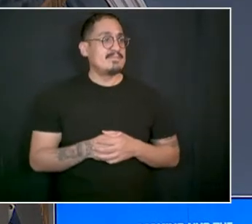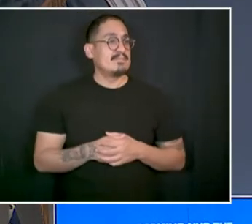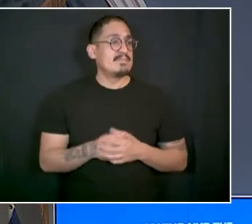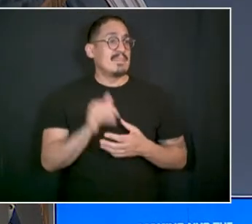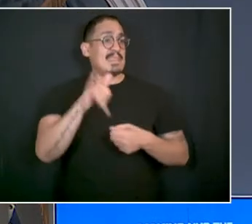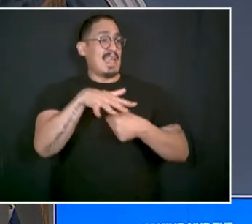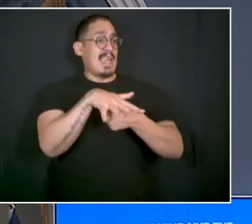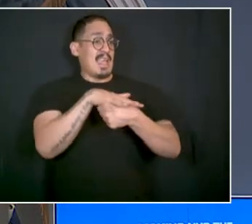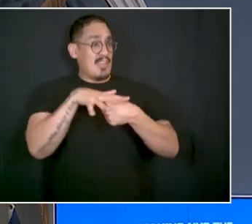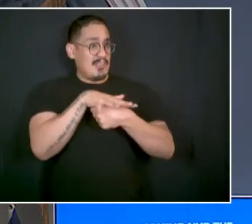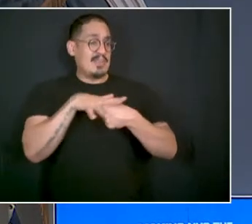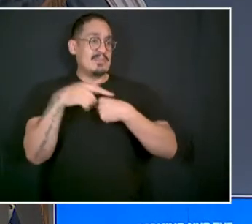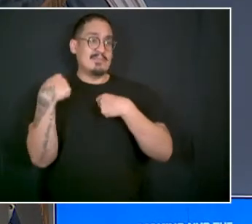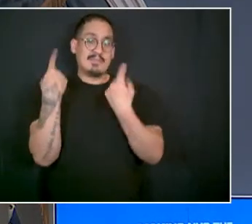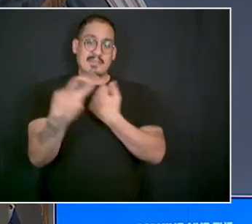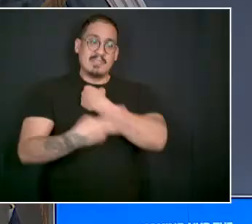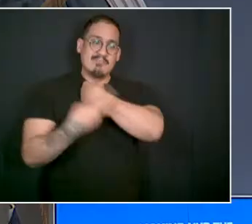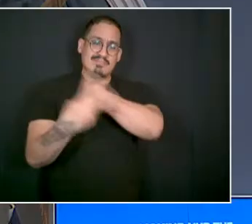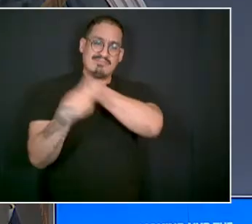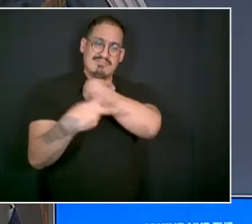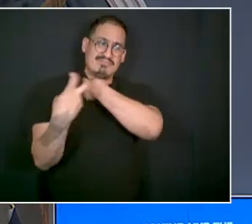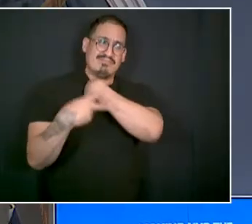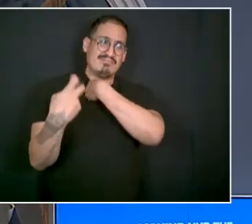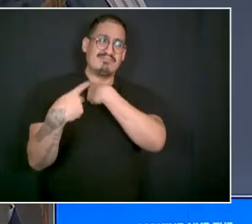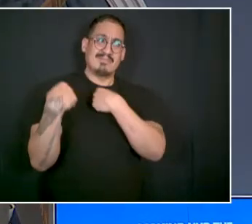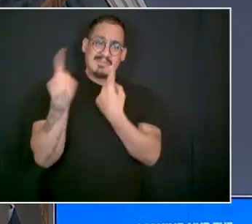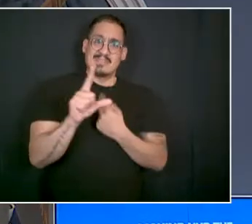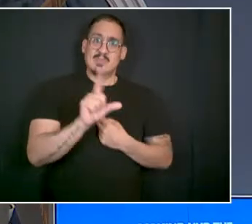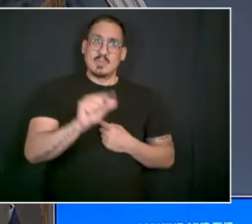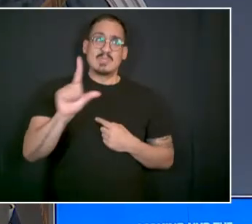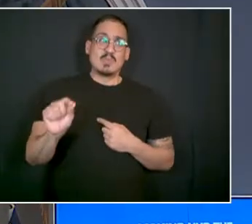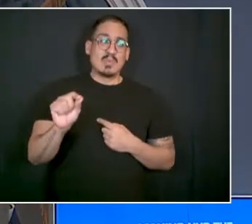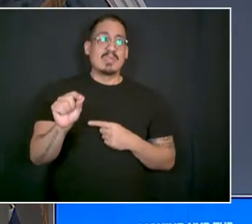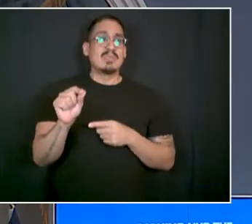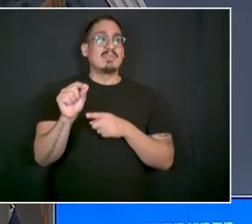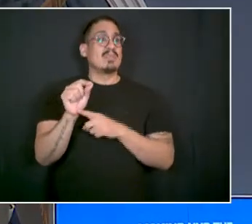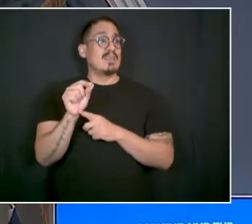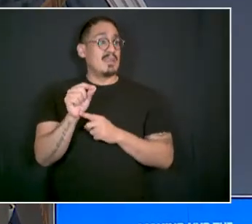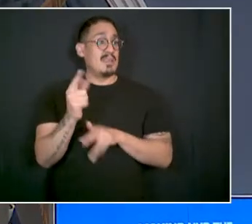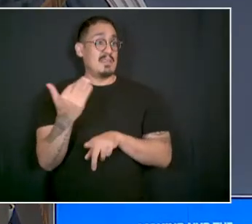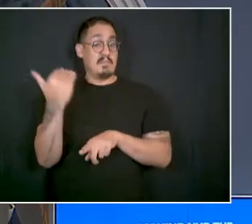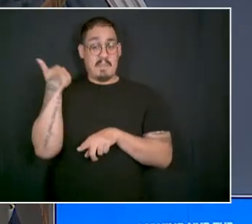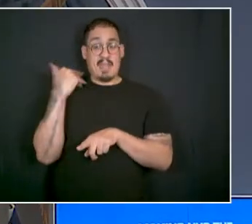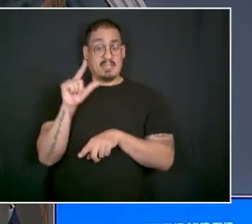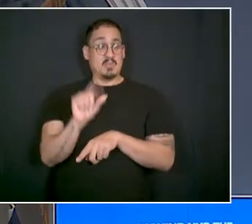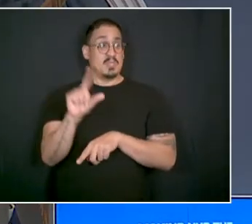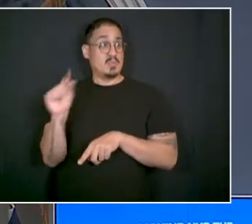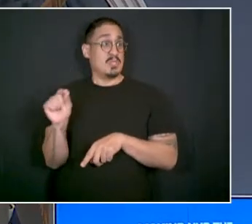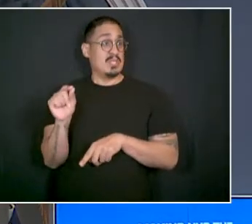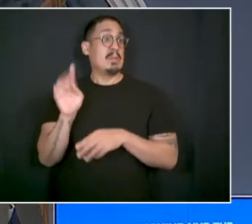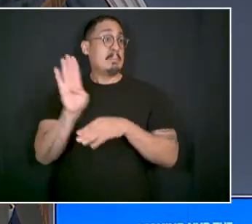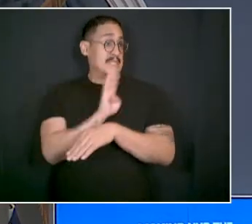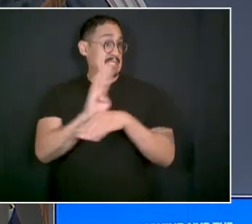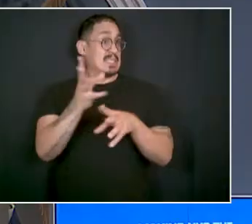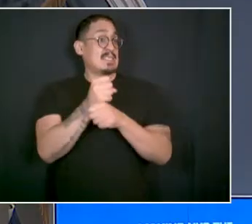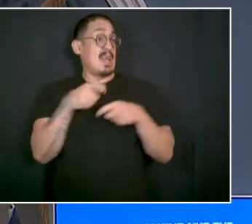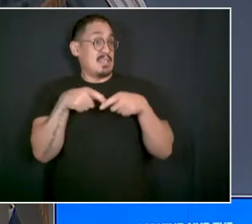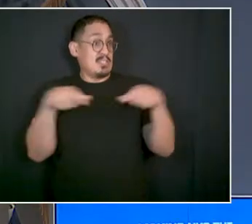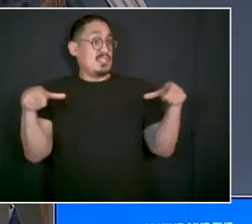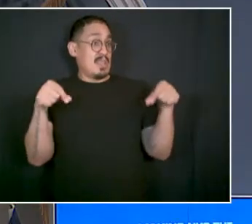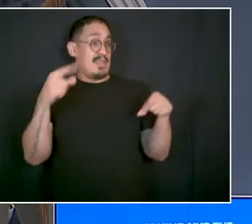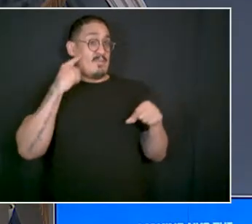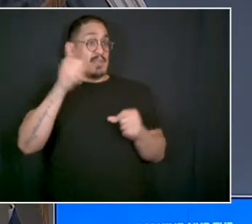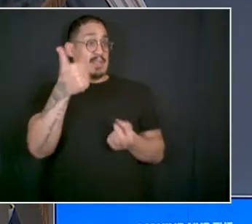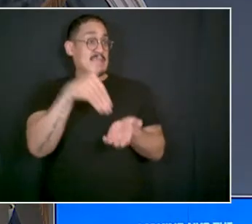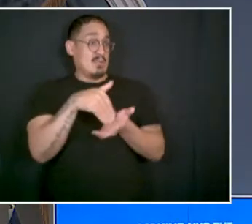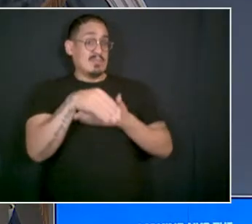in 2020. And she said she got a check for $10,000 from the city. I don't know, I mean, maybe there are details here that